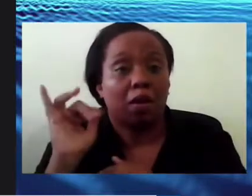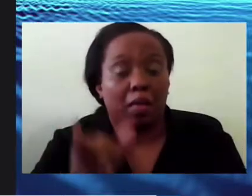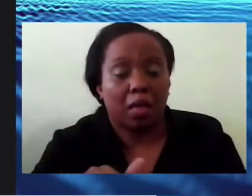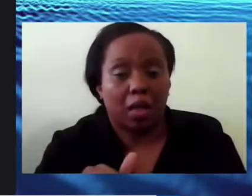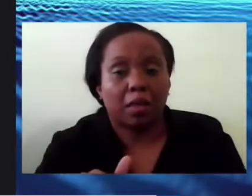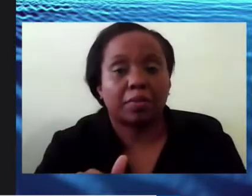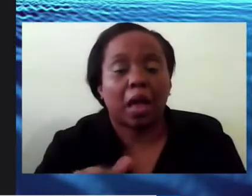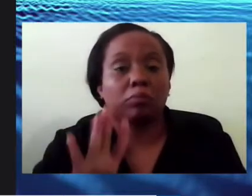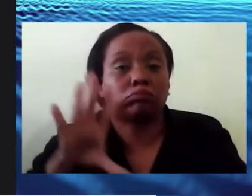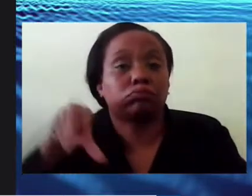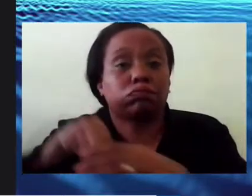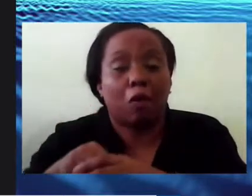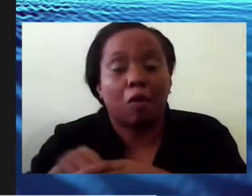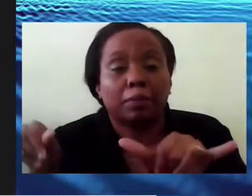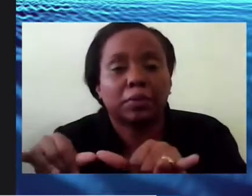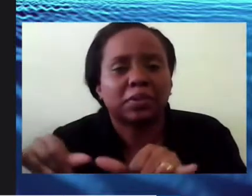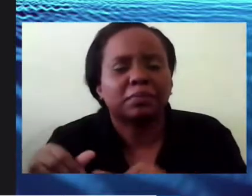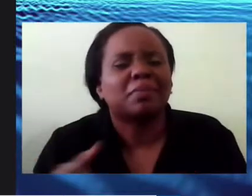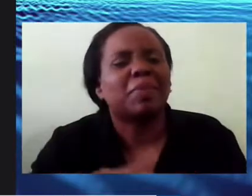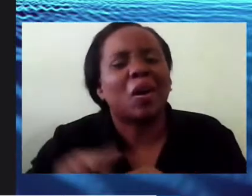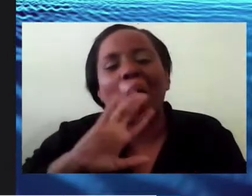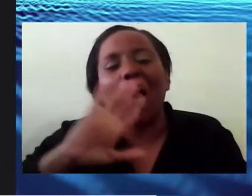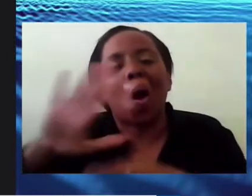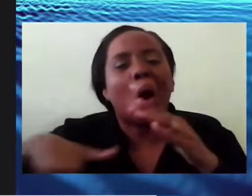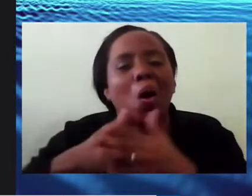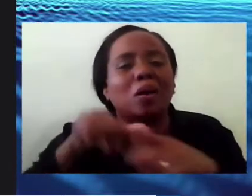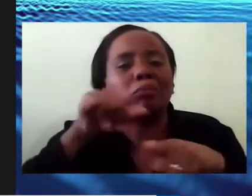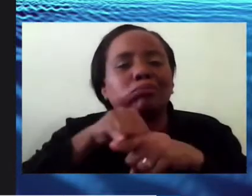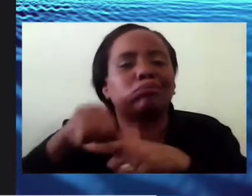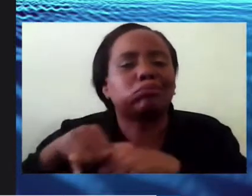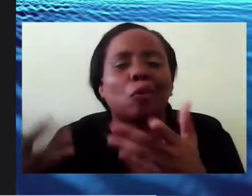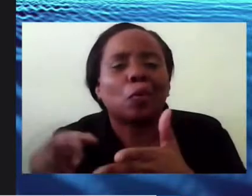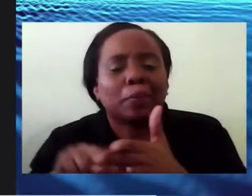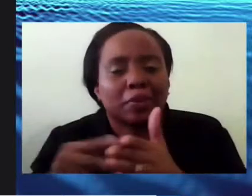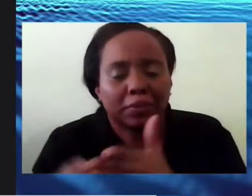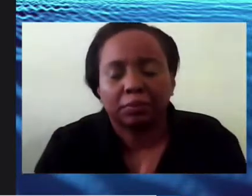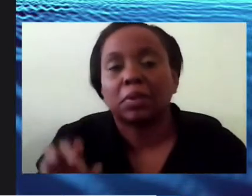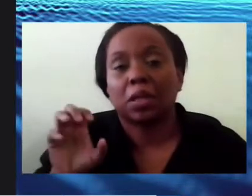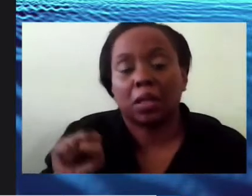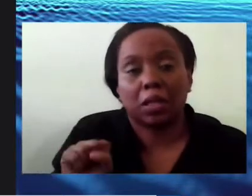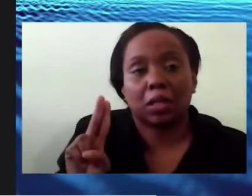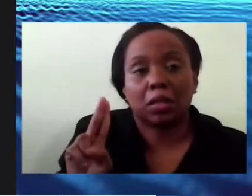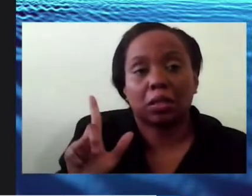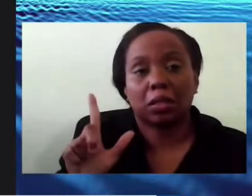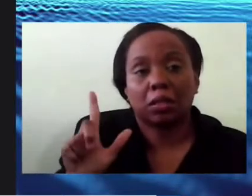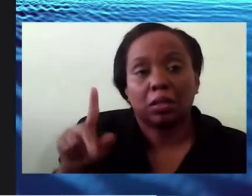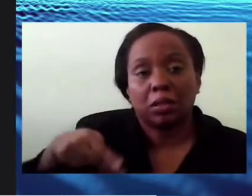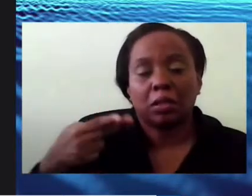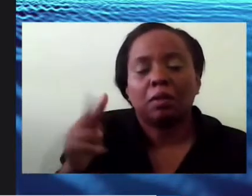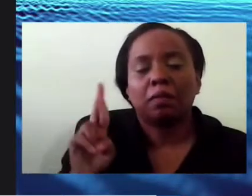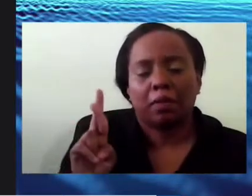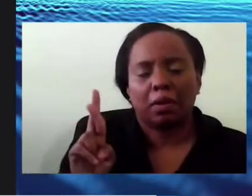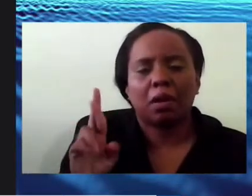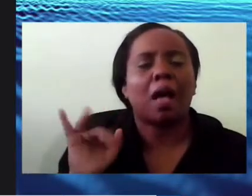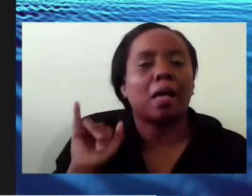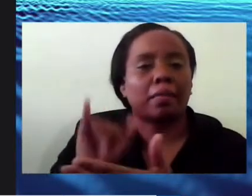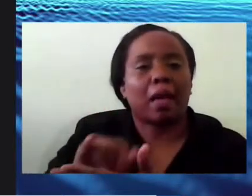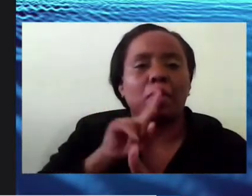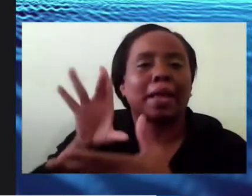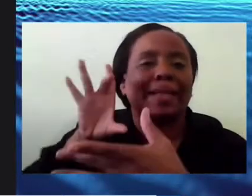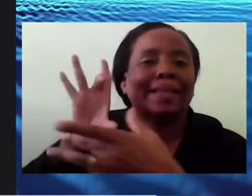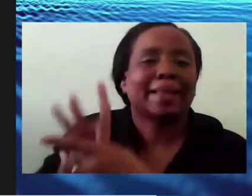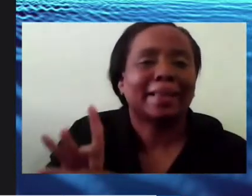So this means, what does this mean? So sulfur dioxide is primarily the sulfur species associated